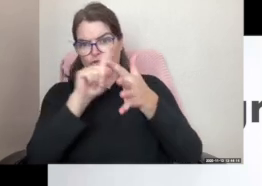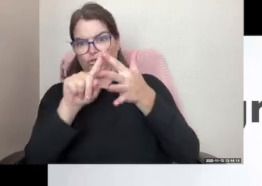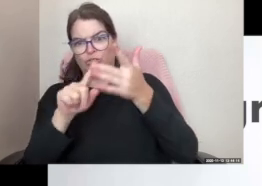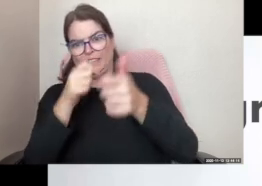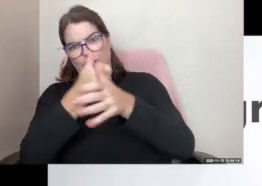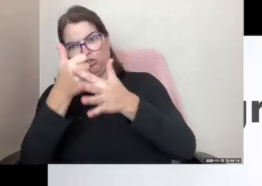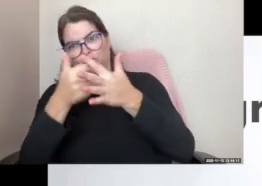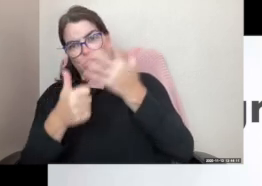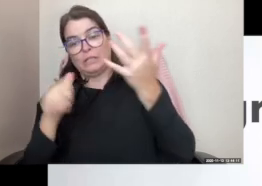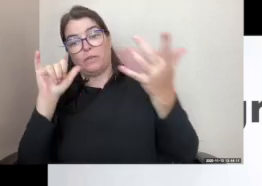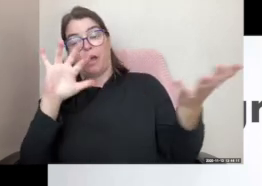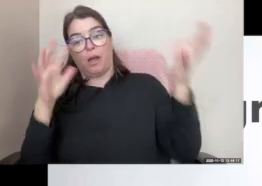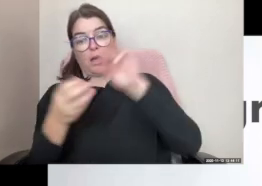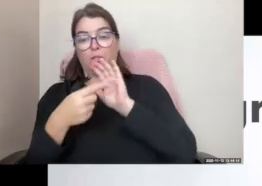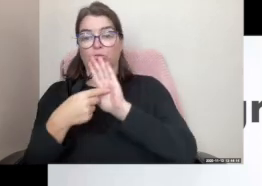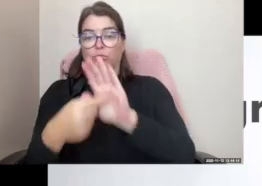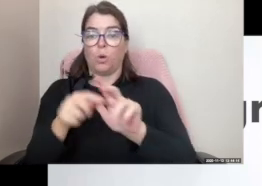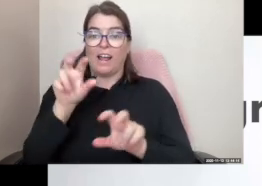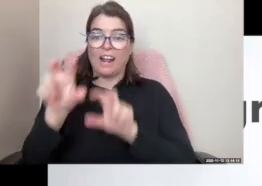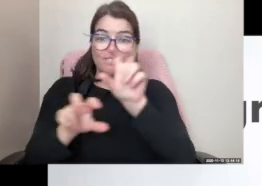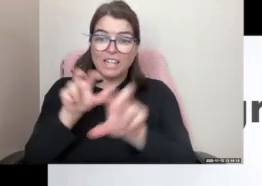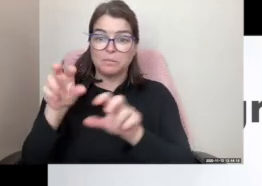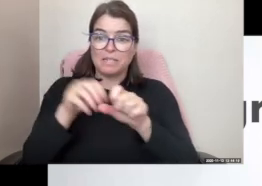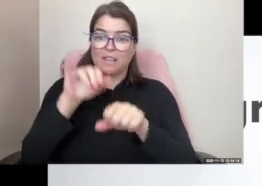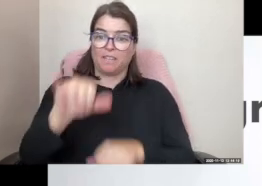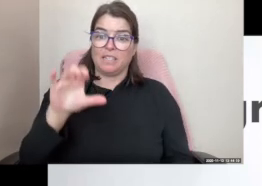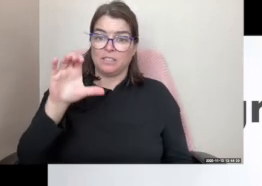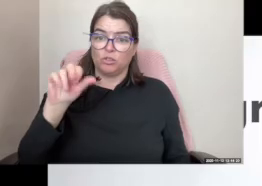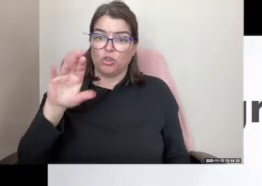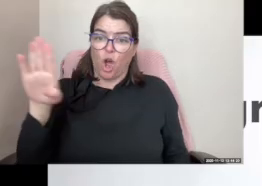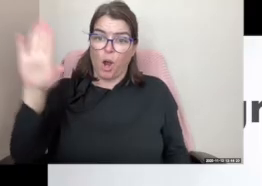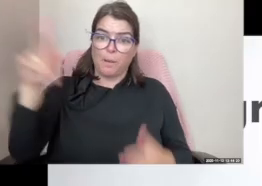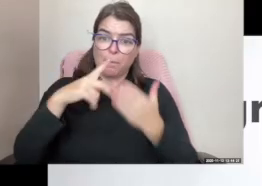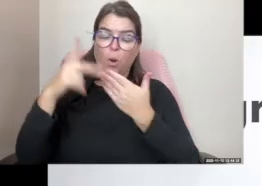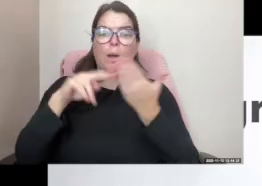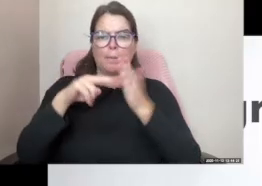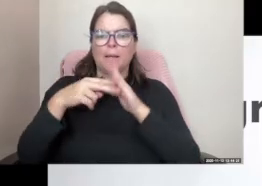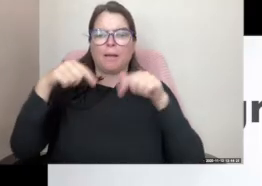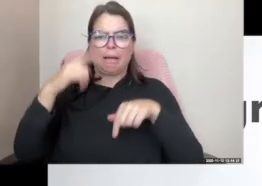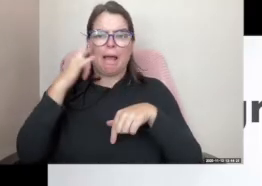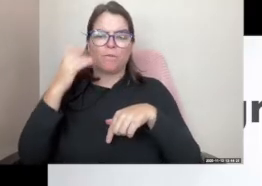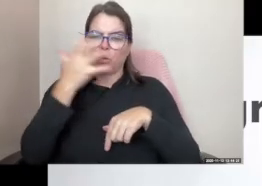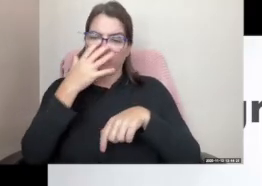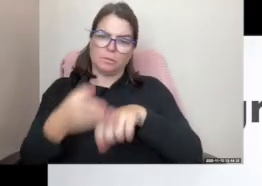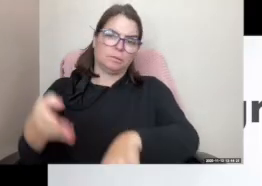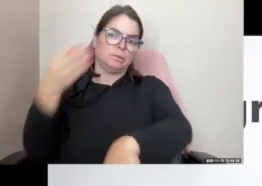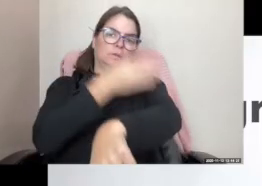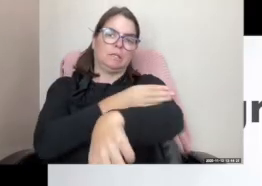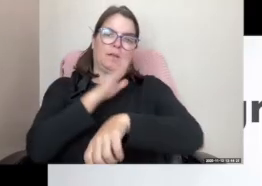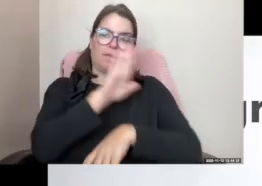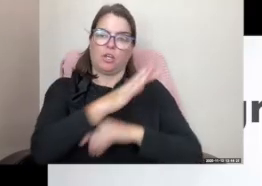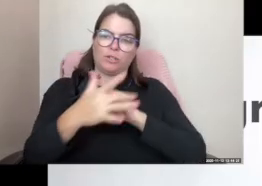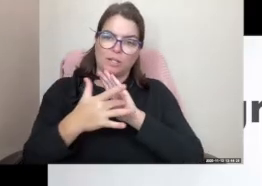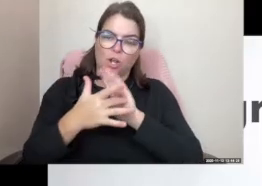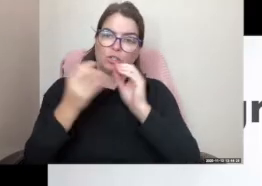of reactive organic gas reductions, and 2,000 tons of fine particulate matter, or PM2.5 reductions, respectively.